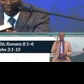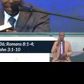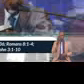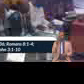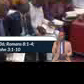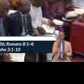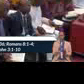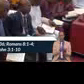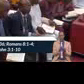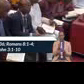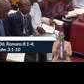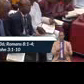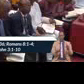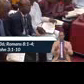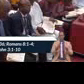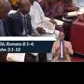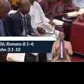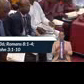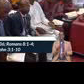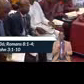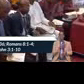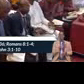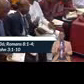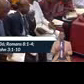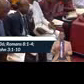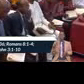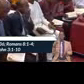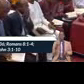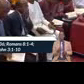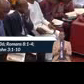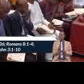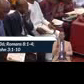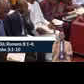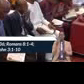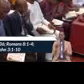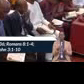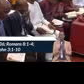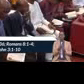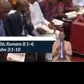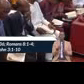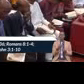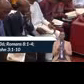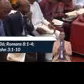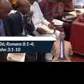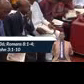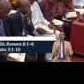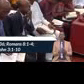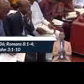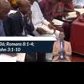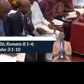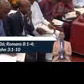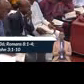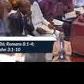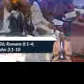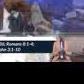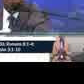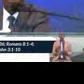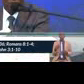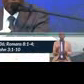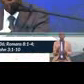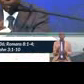the truth, and the truth will make me free. You see, there are